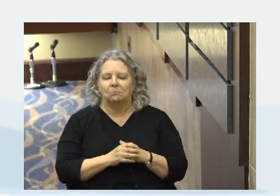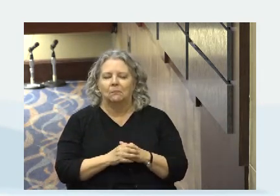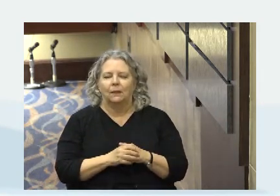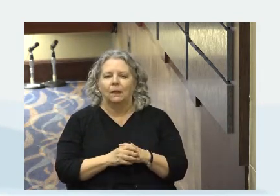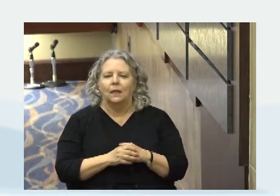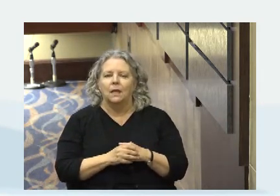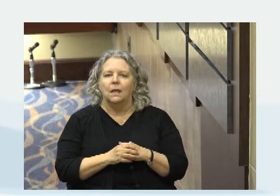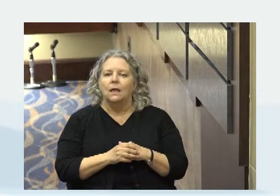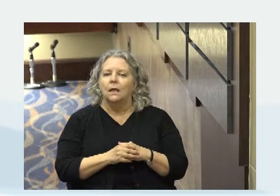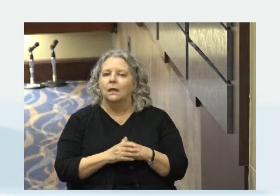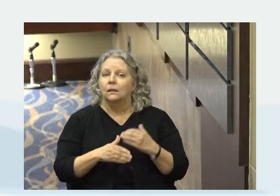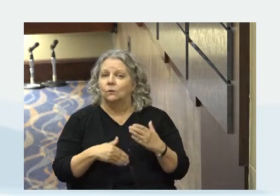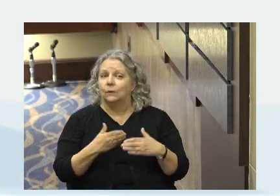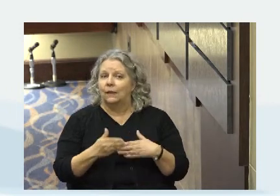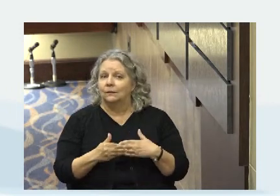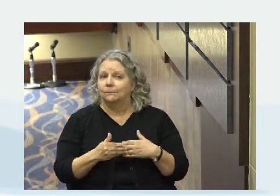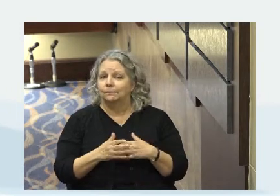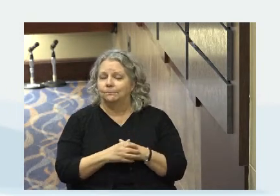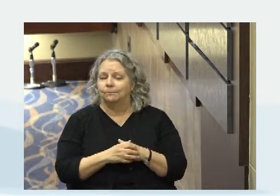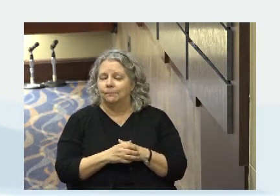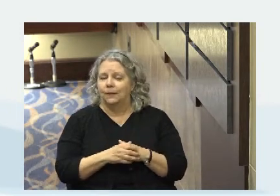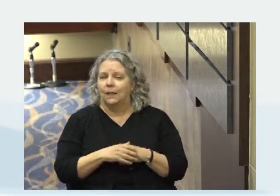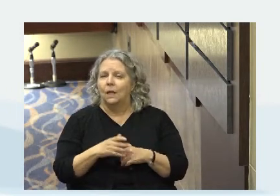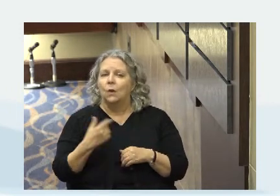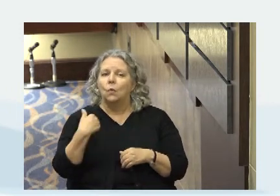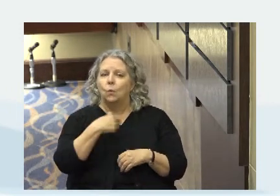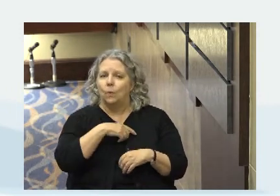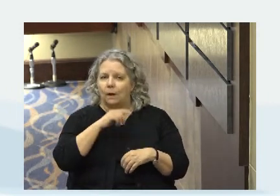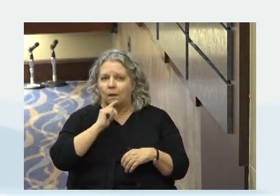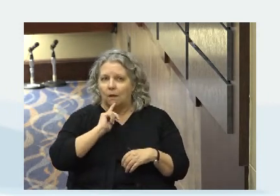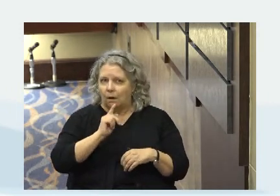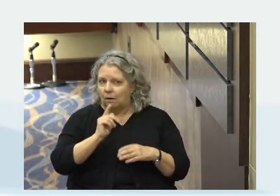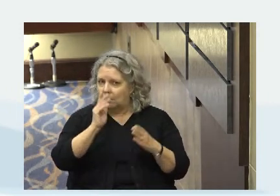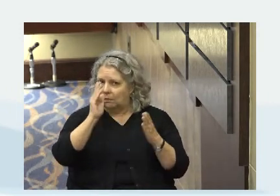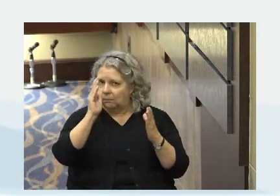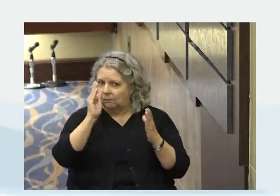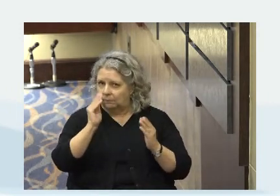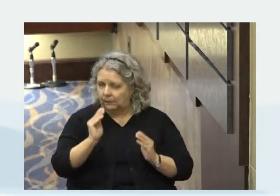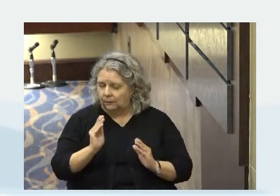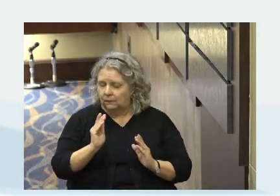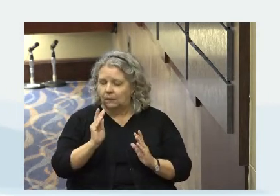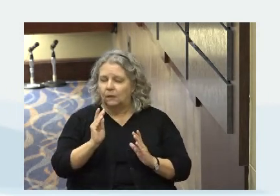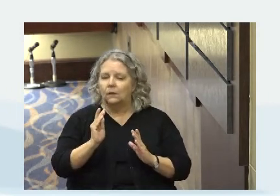So we are anticipating moving forward and asking for a